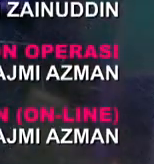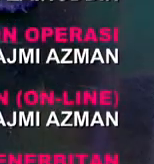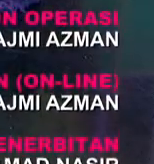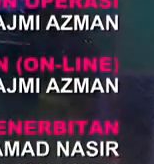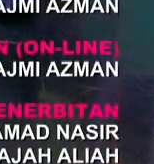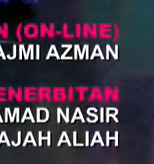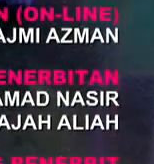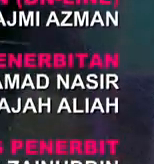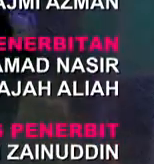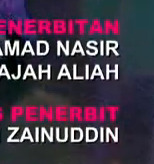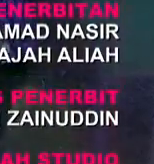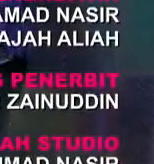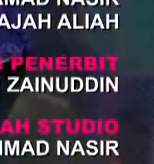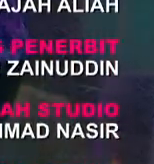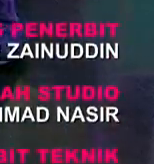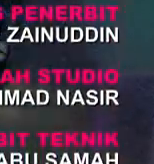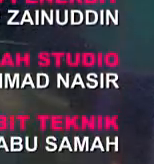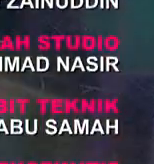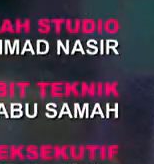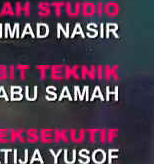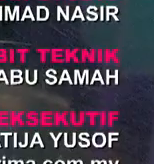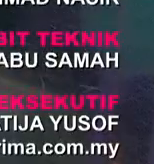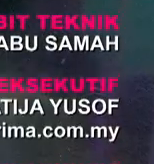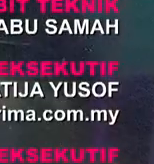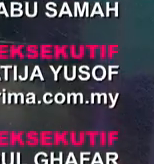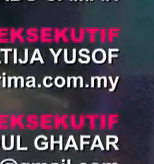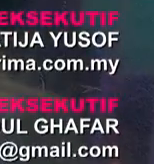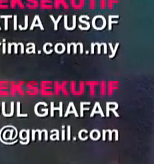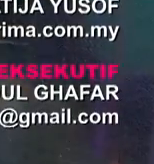active today. What is that? It's one. Okay. It's one.